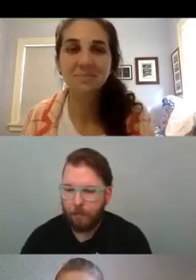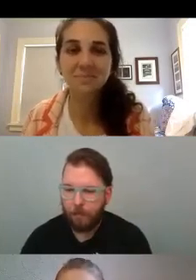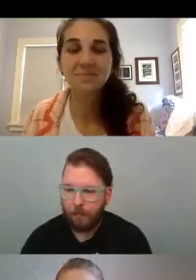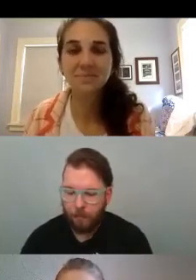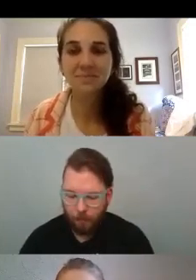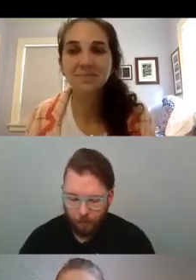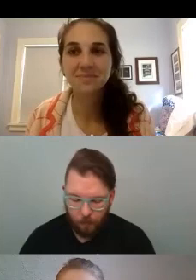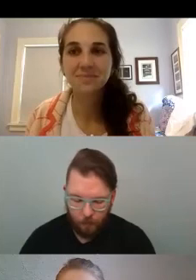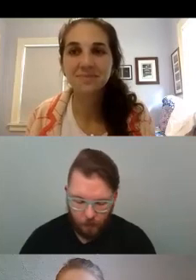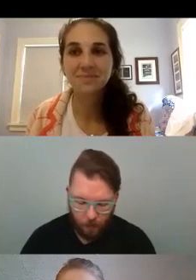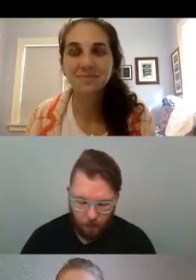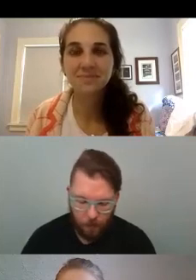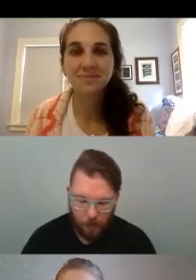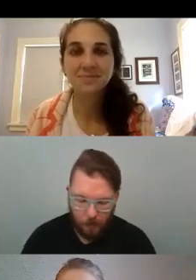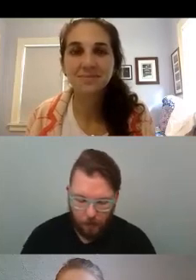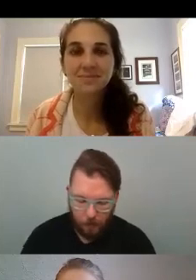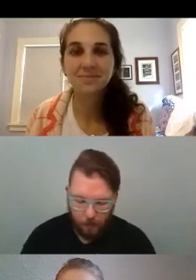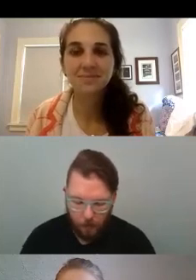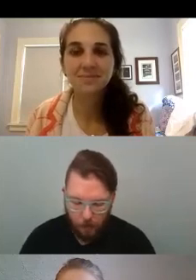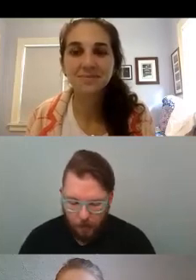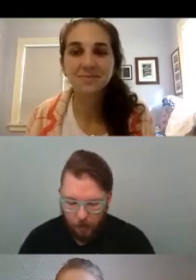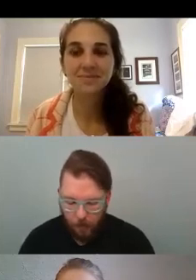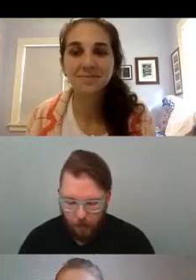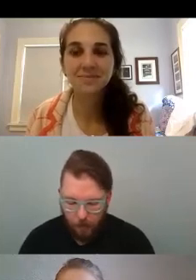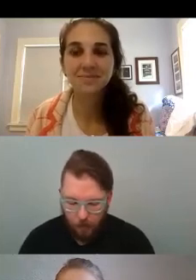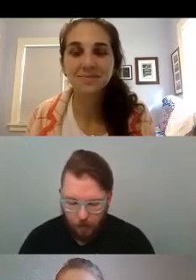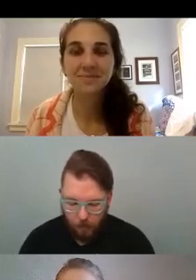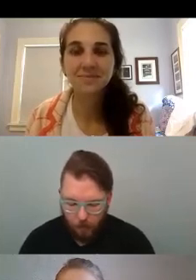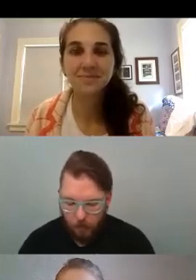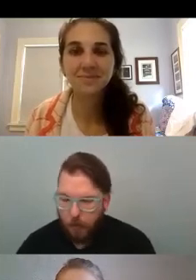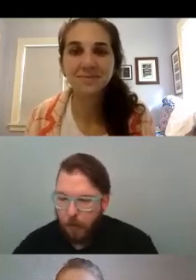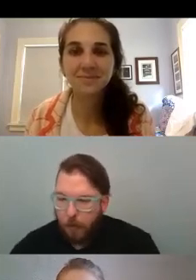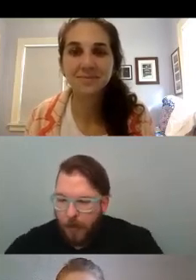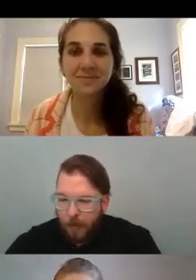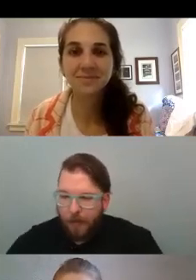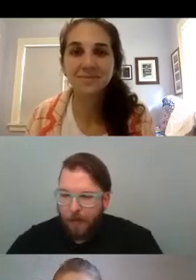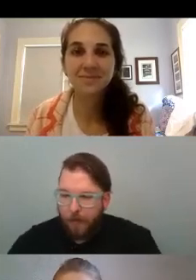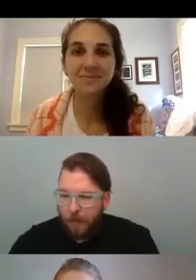All right. Well,